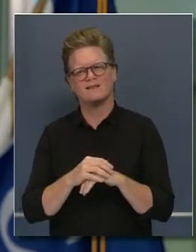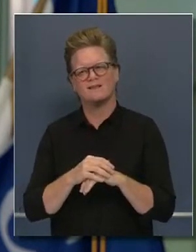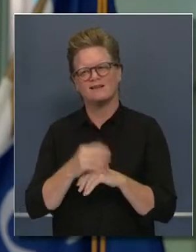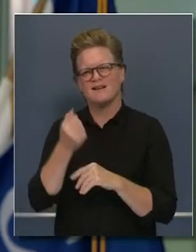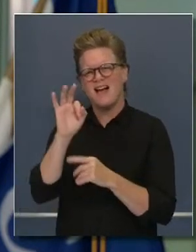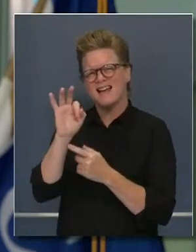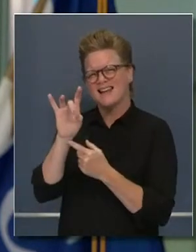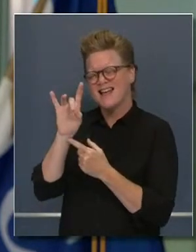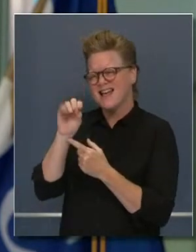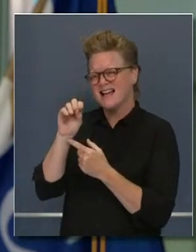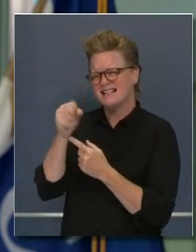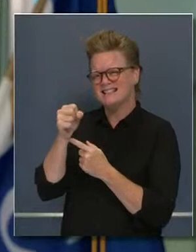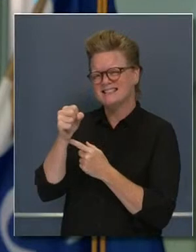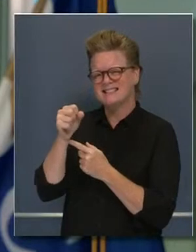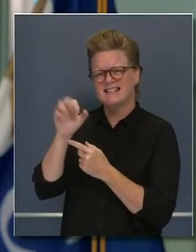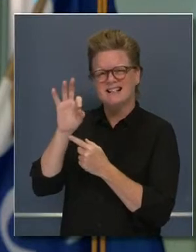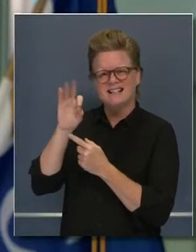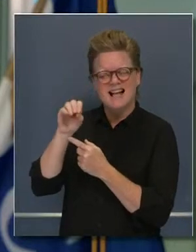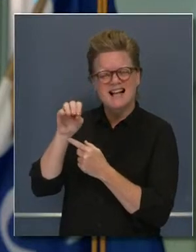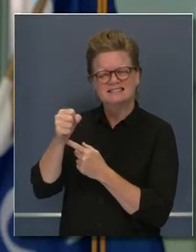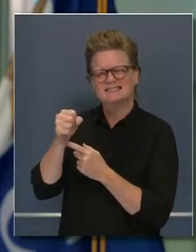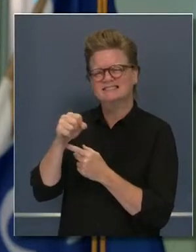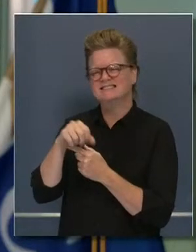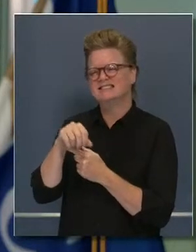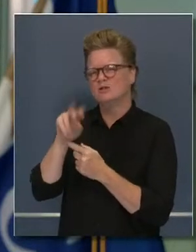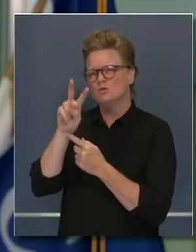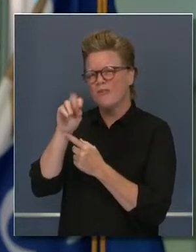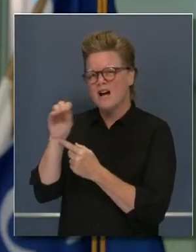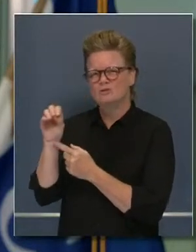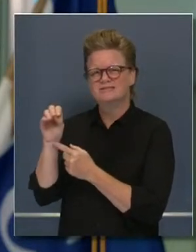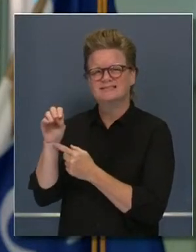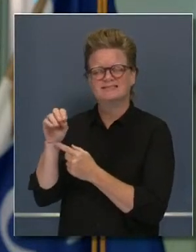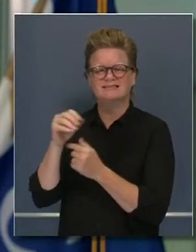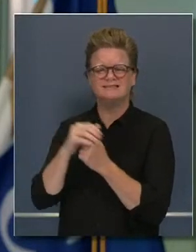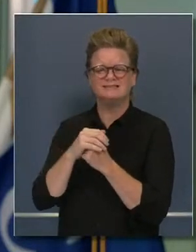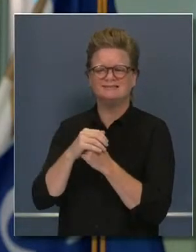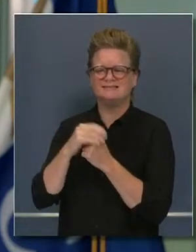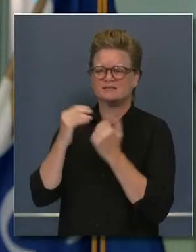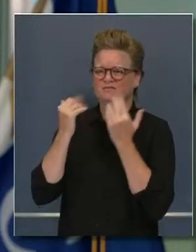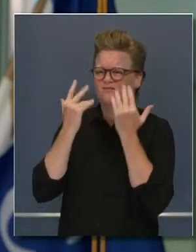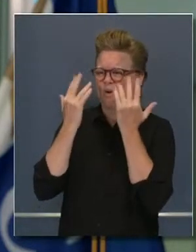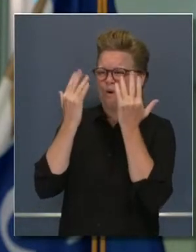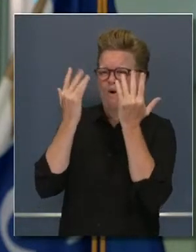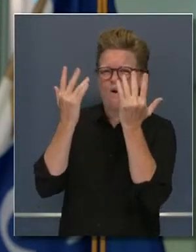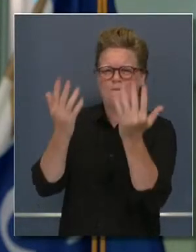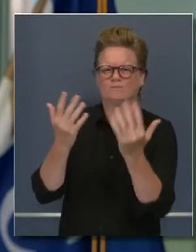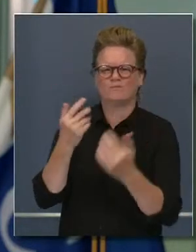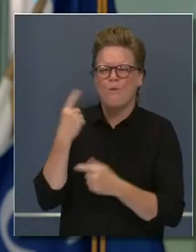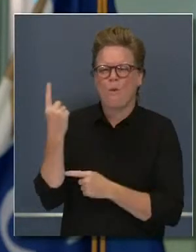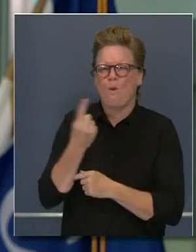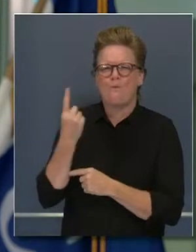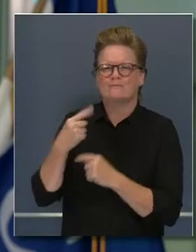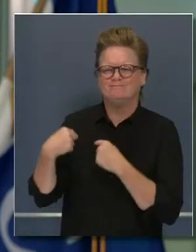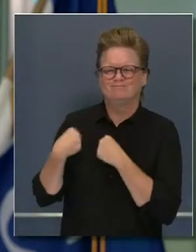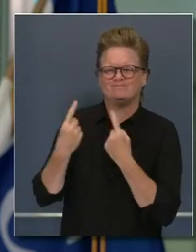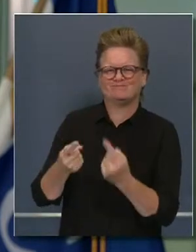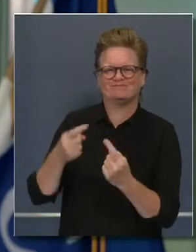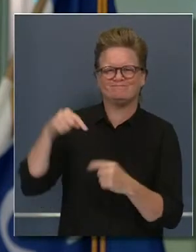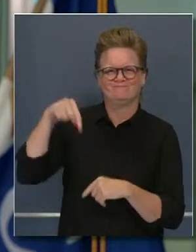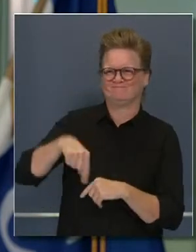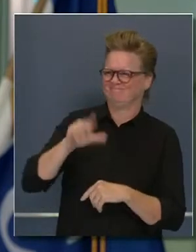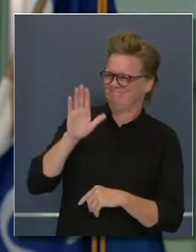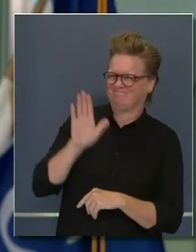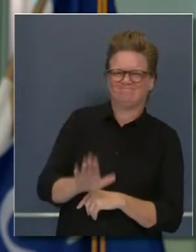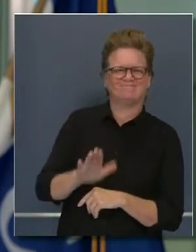2000s, 2010, 2020. Wildfires are a big part of the challenge, seasonal challenge in the state. The challenge we're facing now is